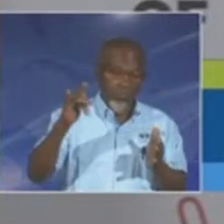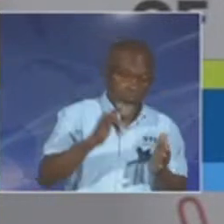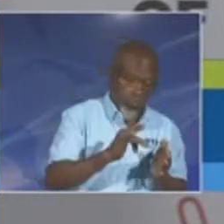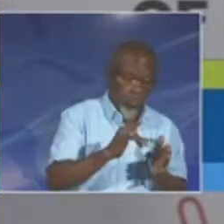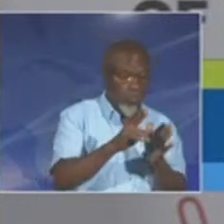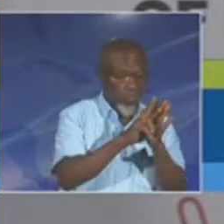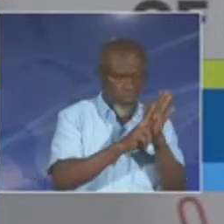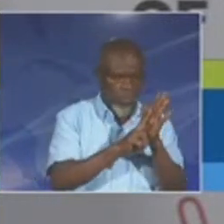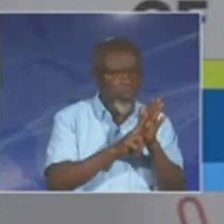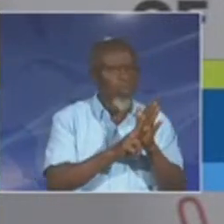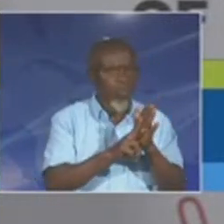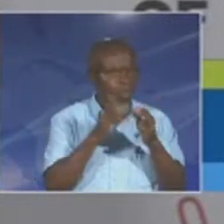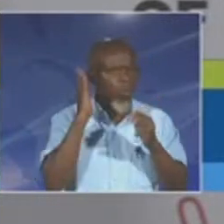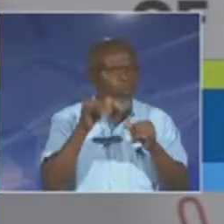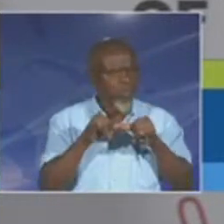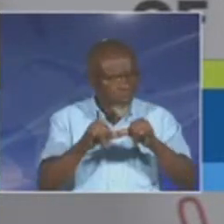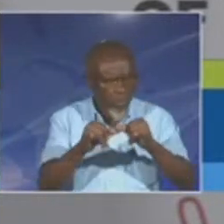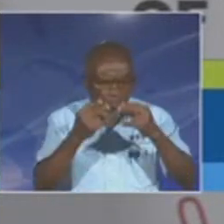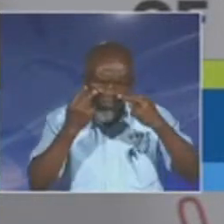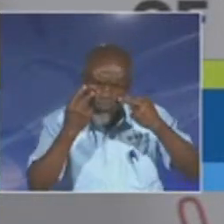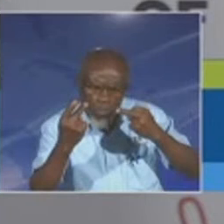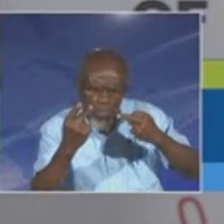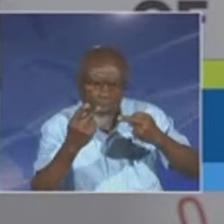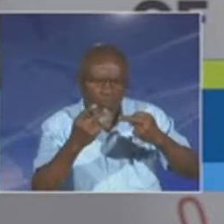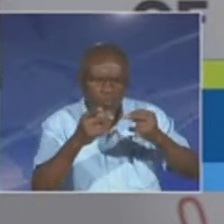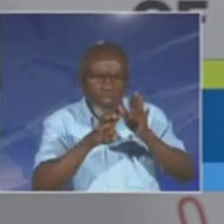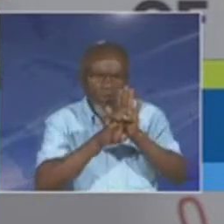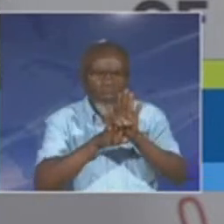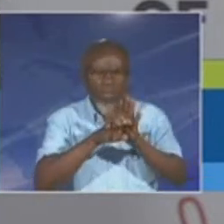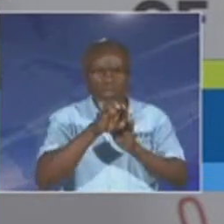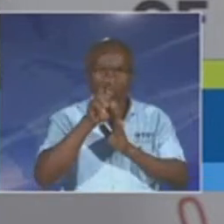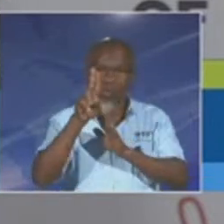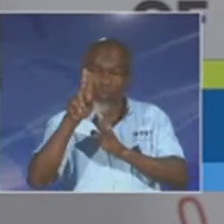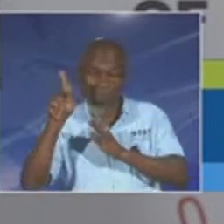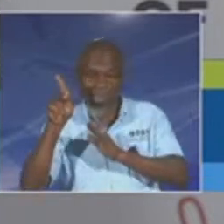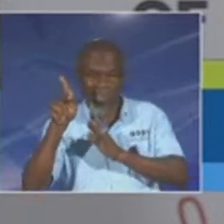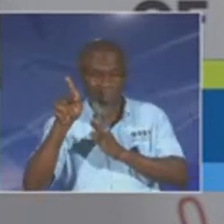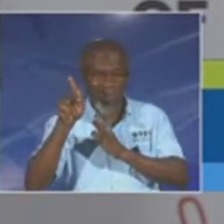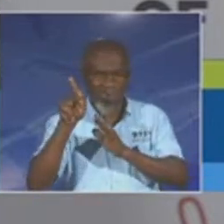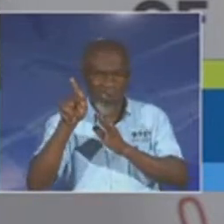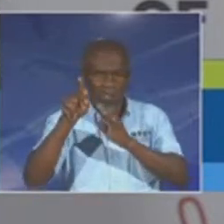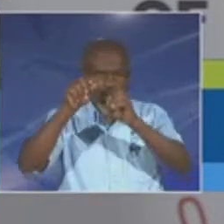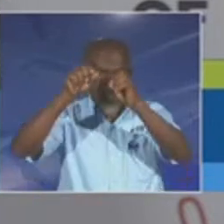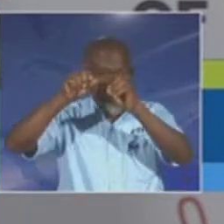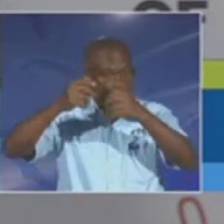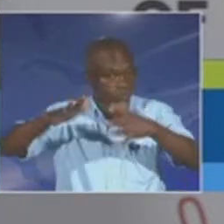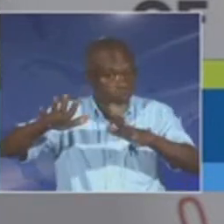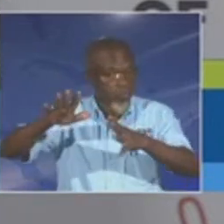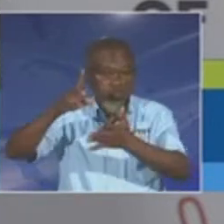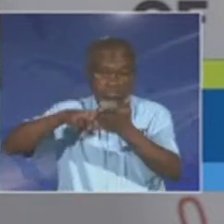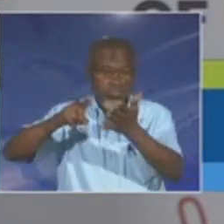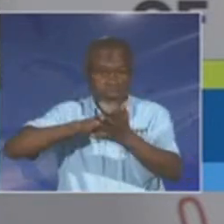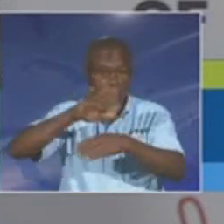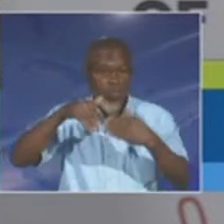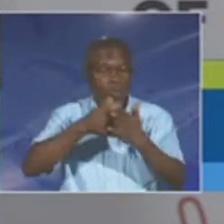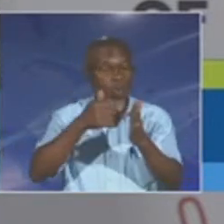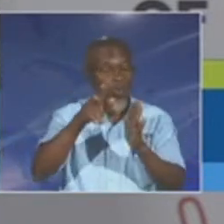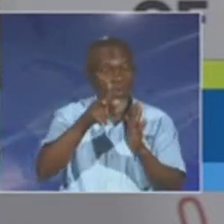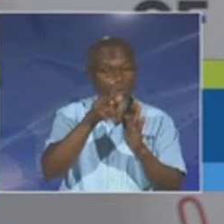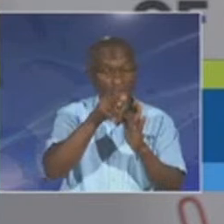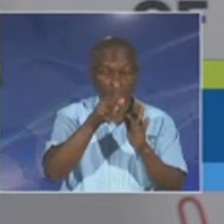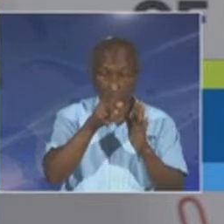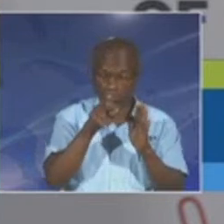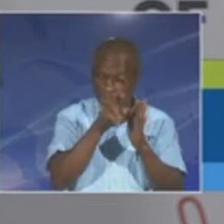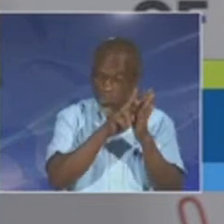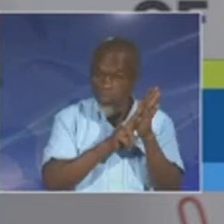monitoring the situation. As you saw recently, UK, I think, dropped all their entry protocols in their particular country. Bearing in mind, every country is different. UK